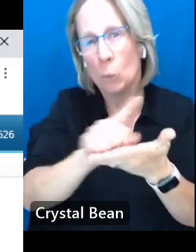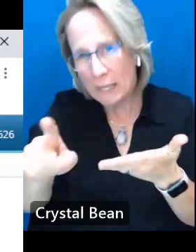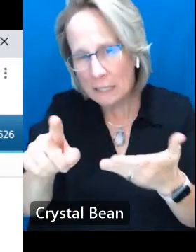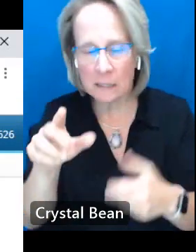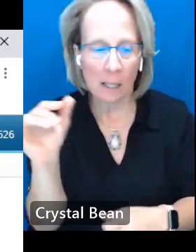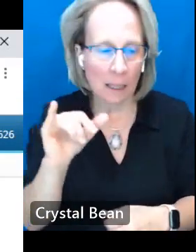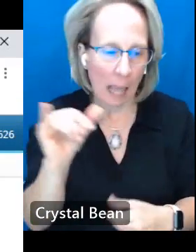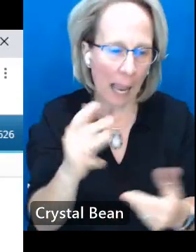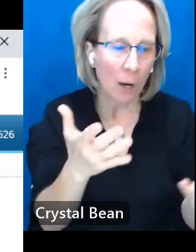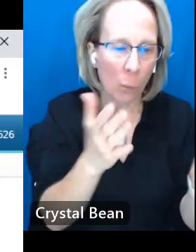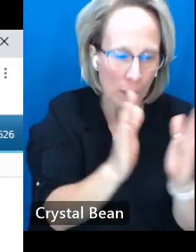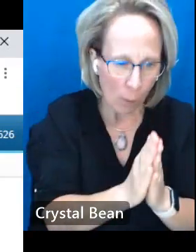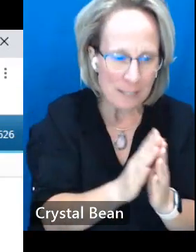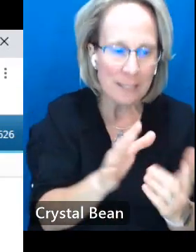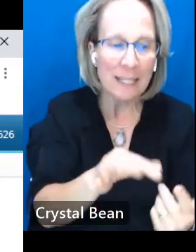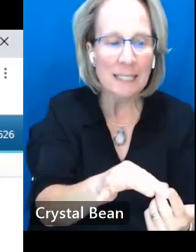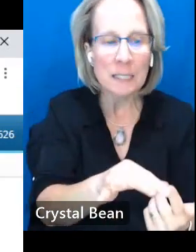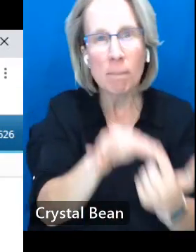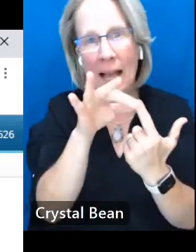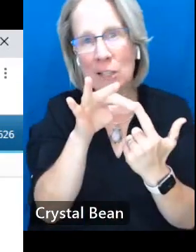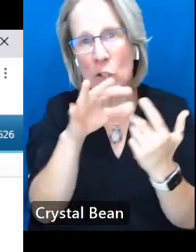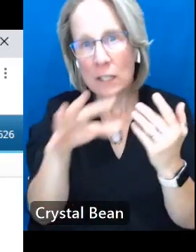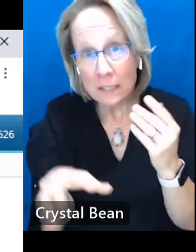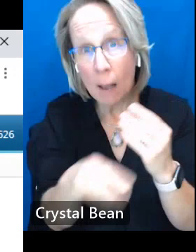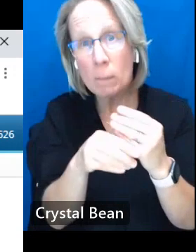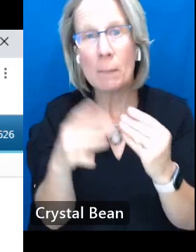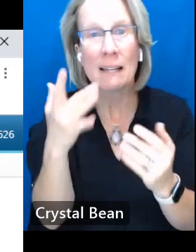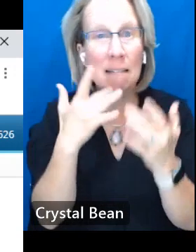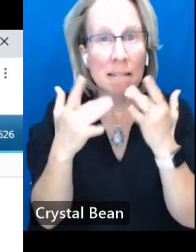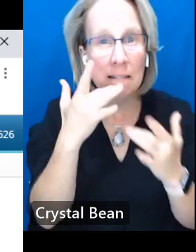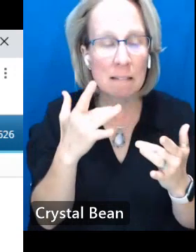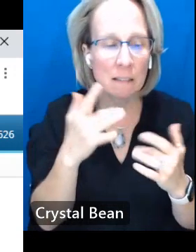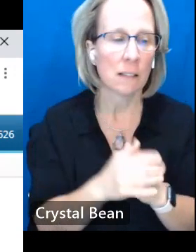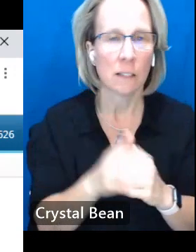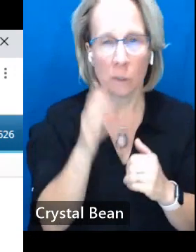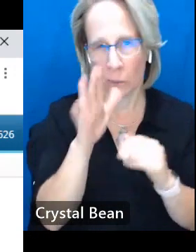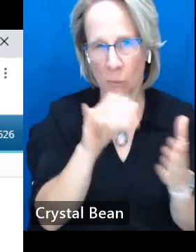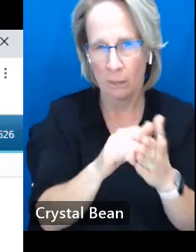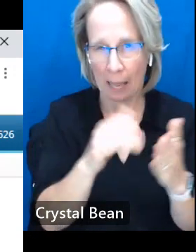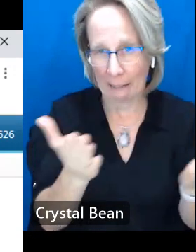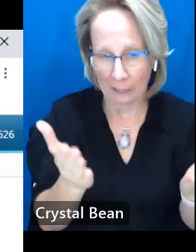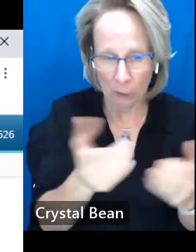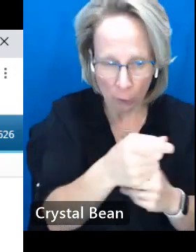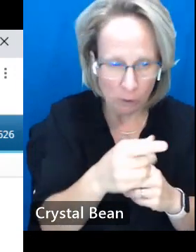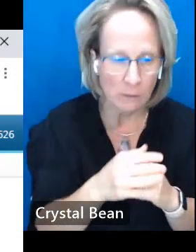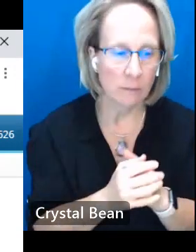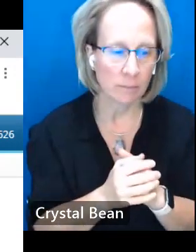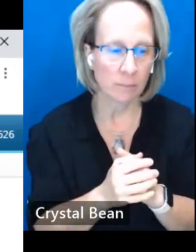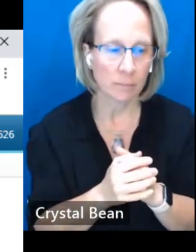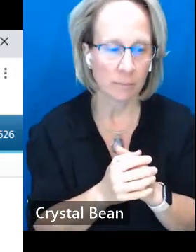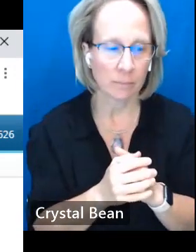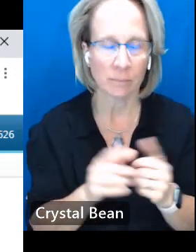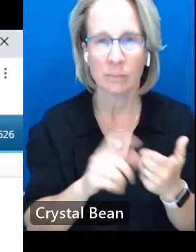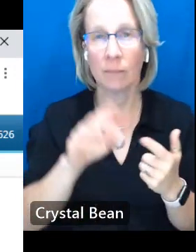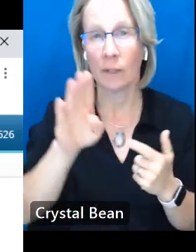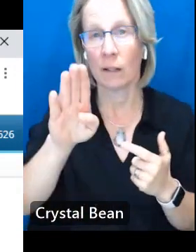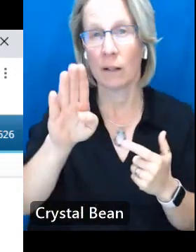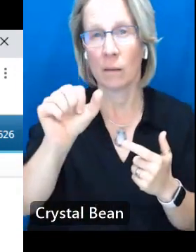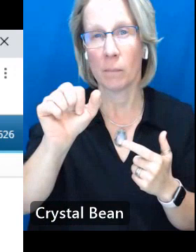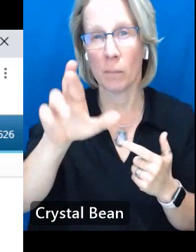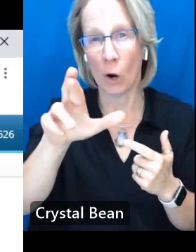special supplemental deficiency, those non-recurring appropriations, you'll do that here. Bar language, like we talked about yesterday, you'll do